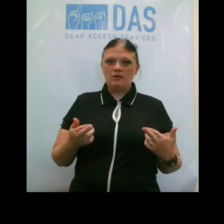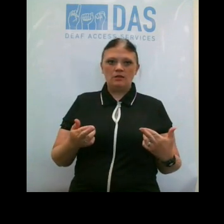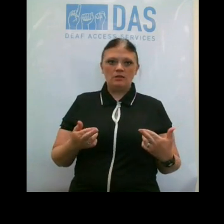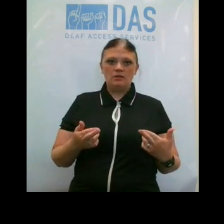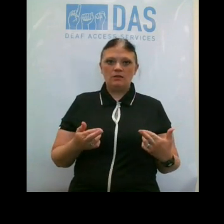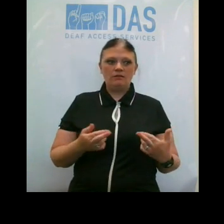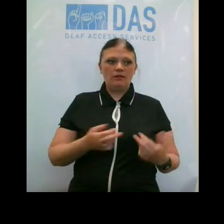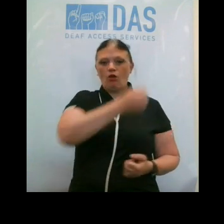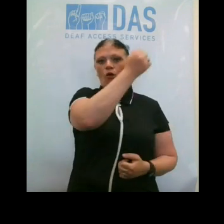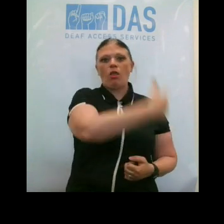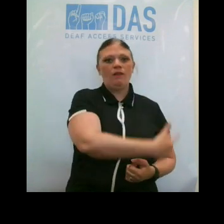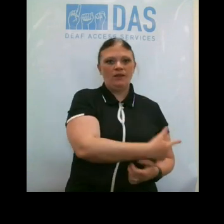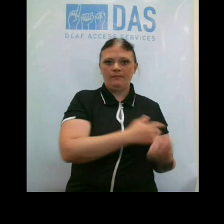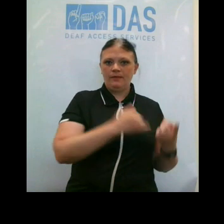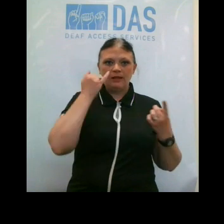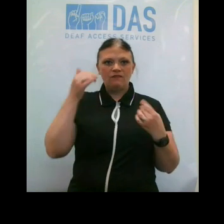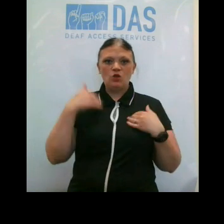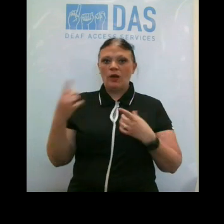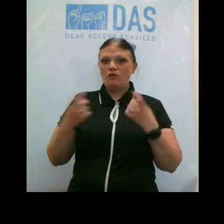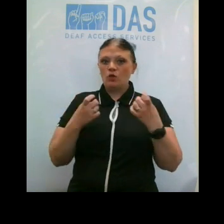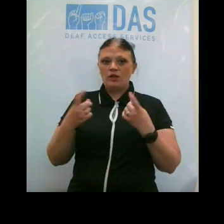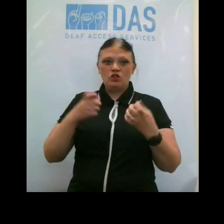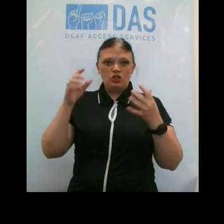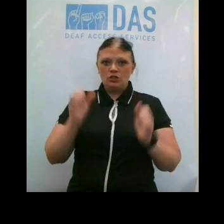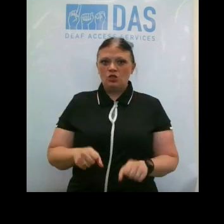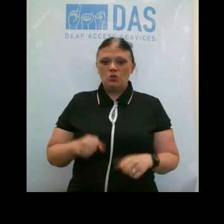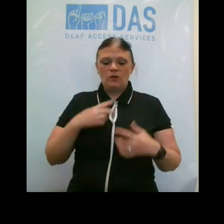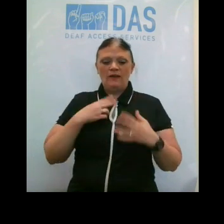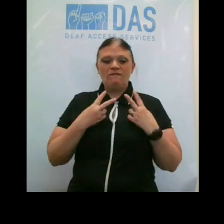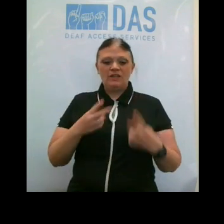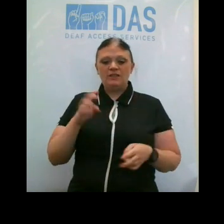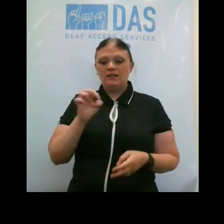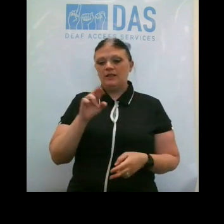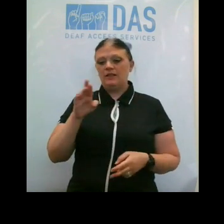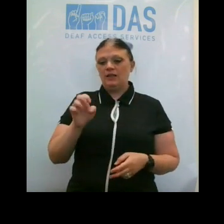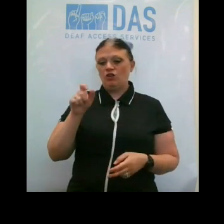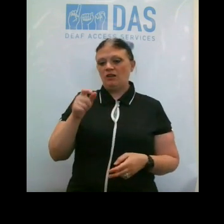if you have any questions, you can always go to the